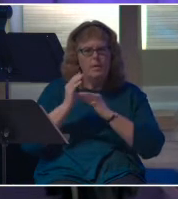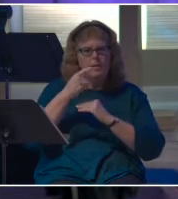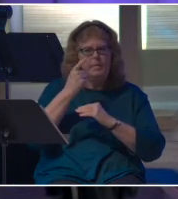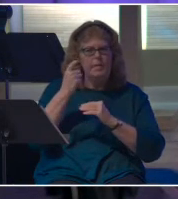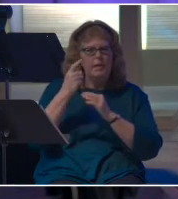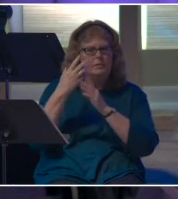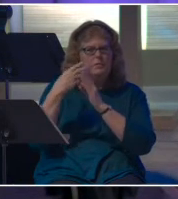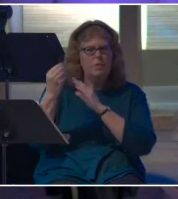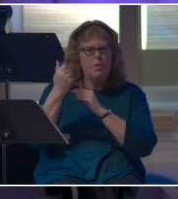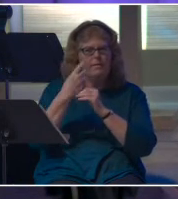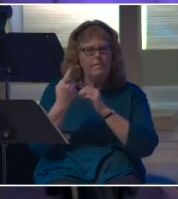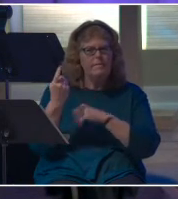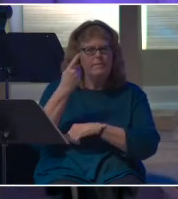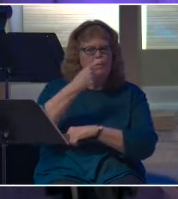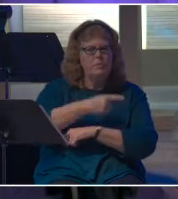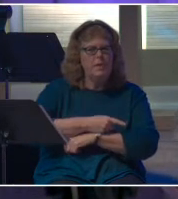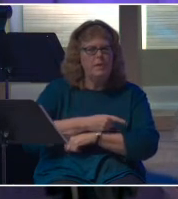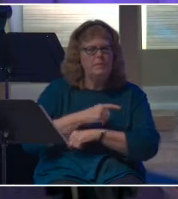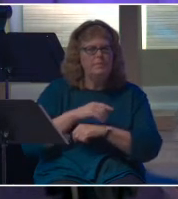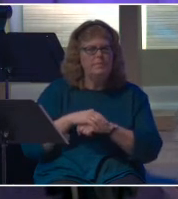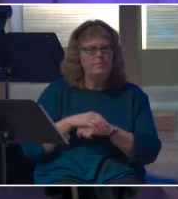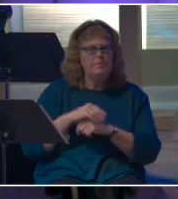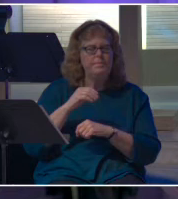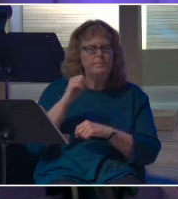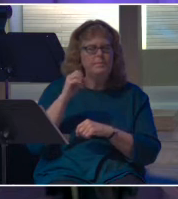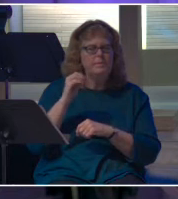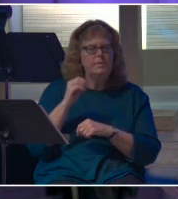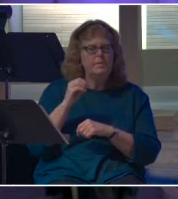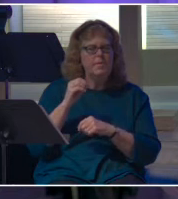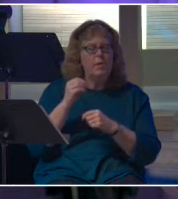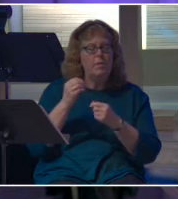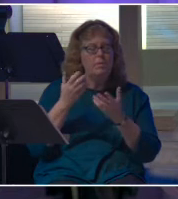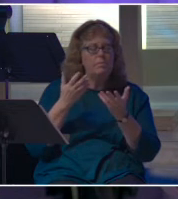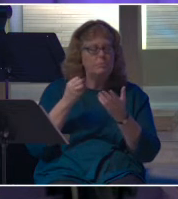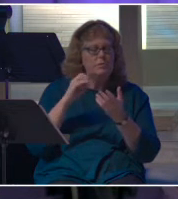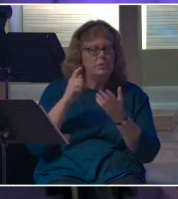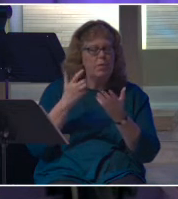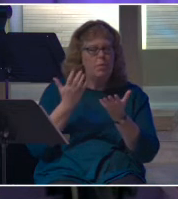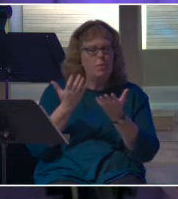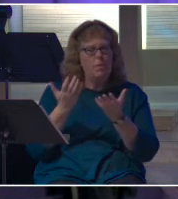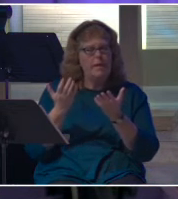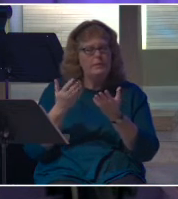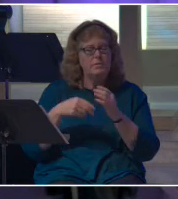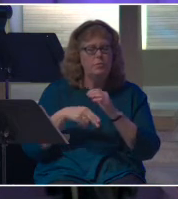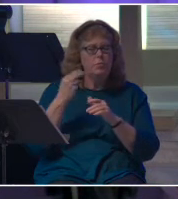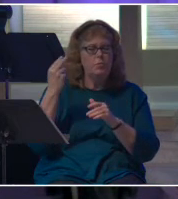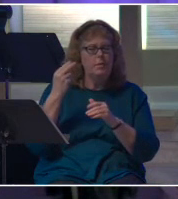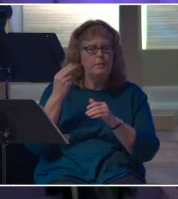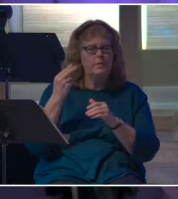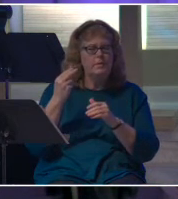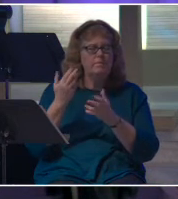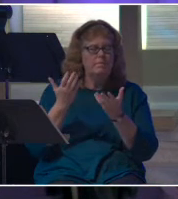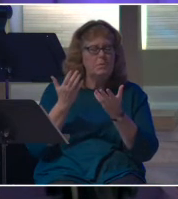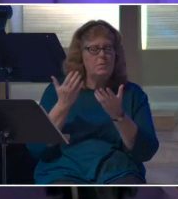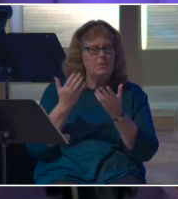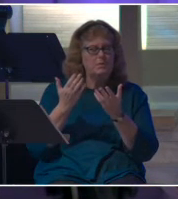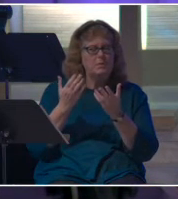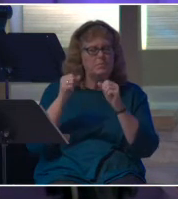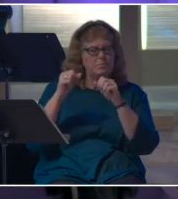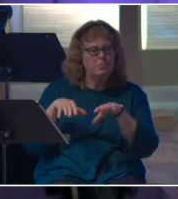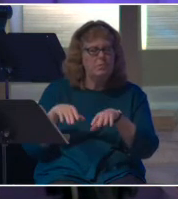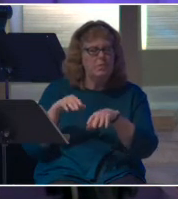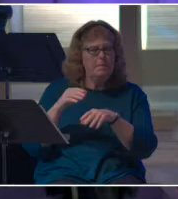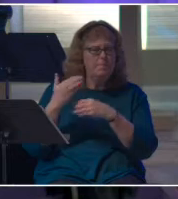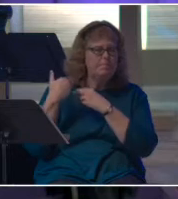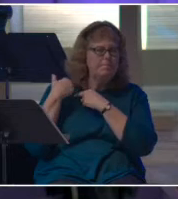been gone for a couple days. And so, what does he want to do? He wants to quit. He wants to quit the